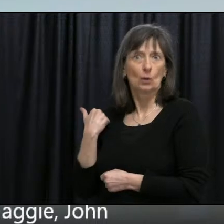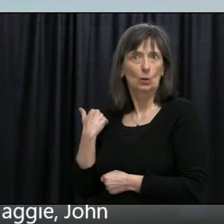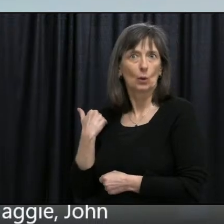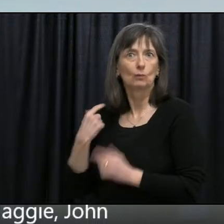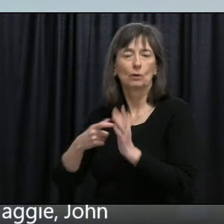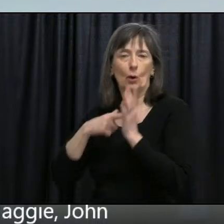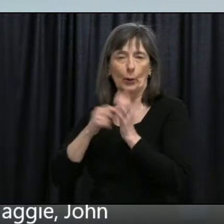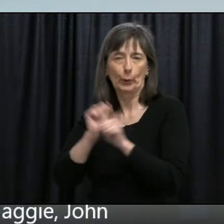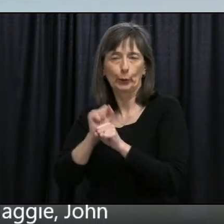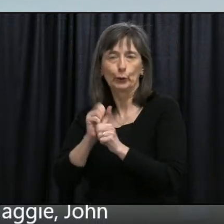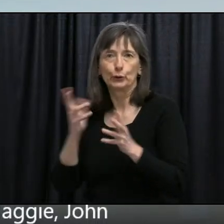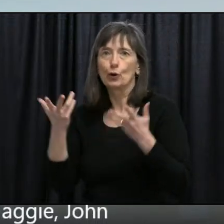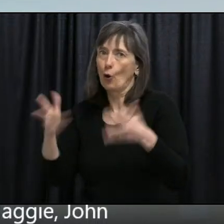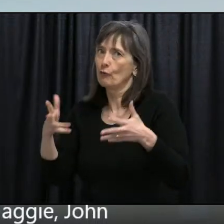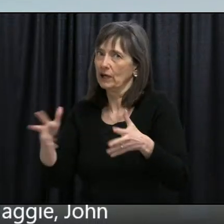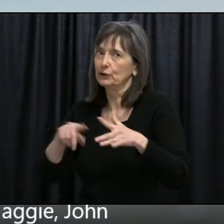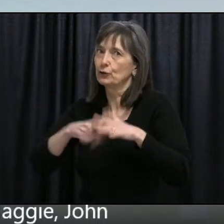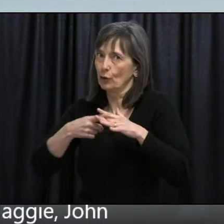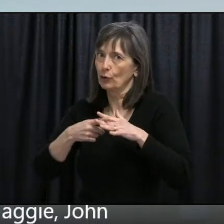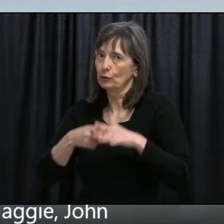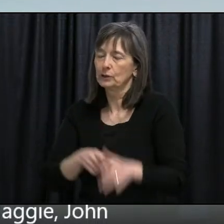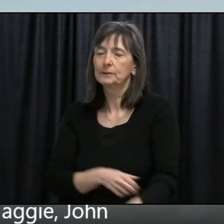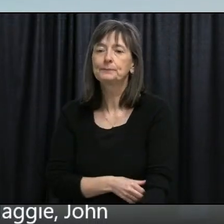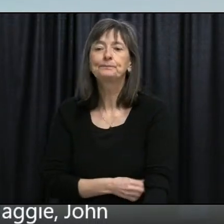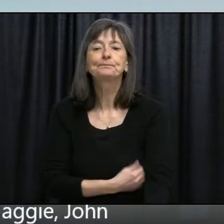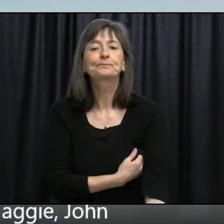Central, and these individuals